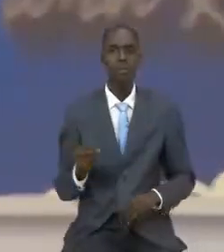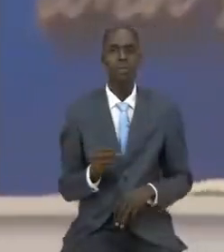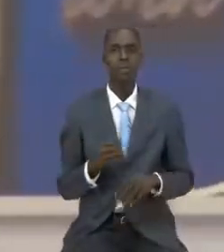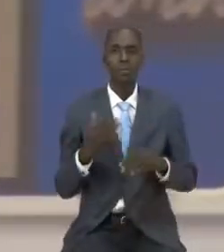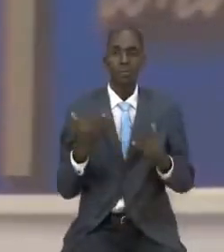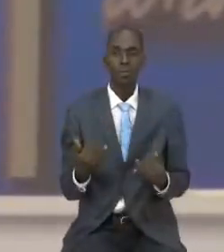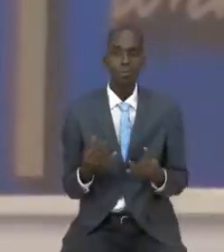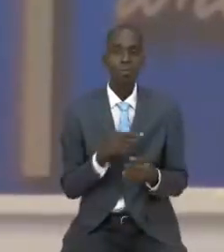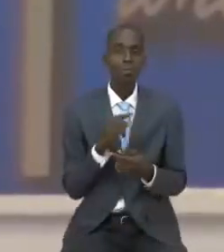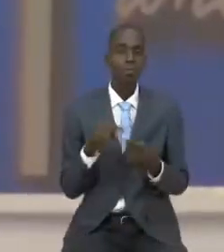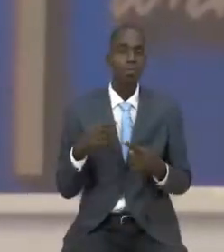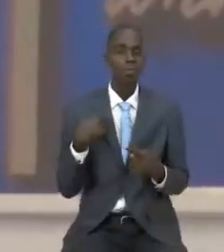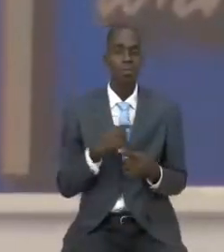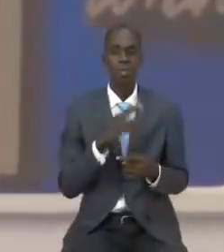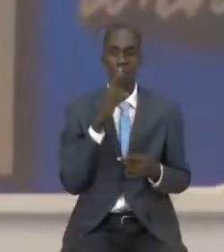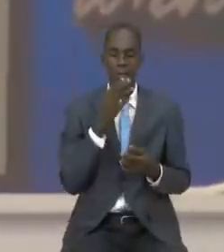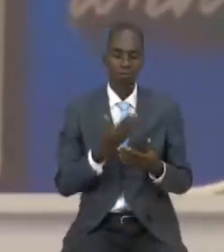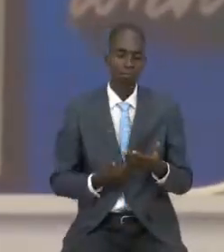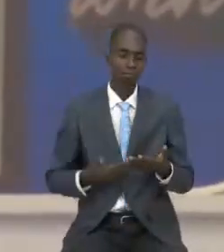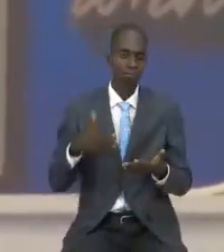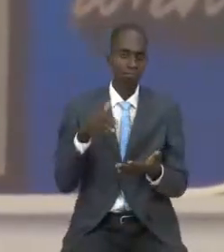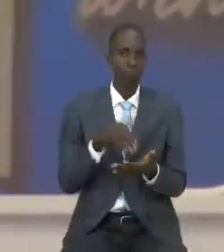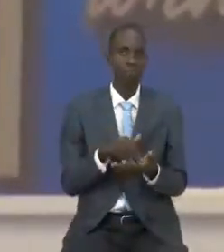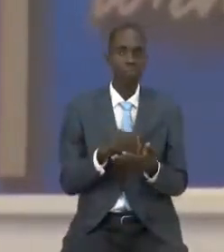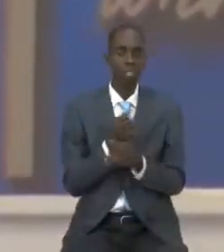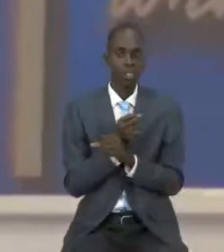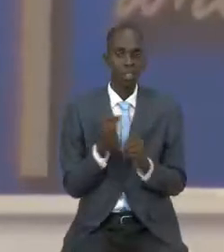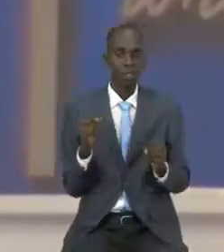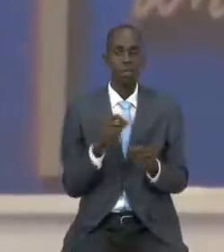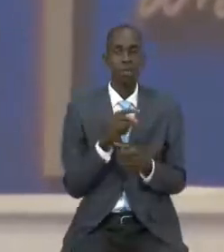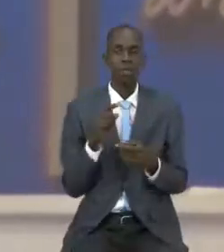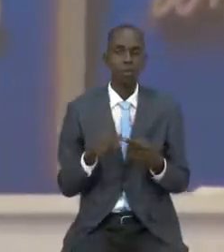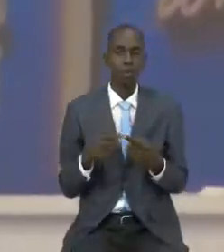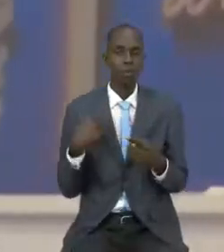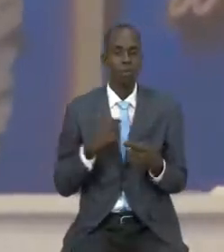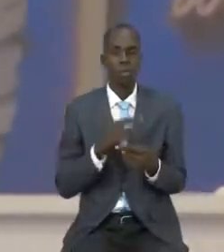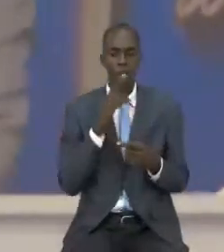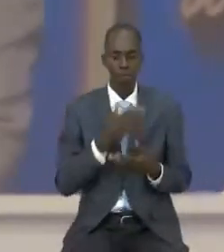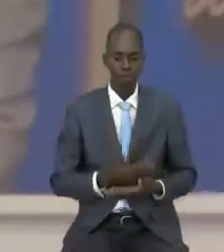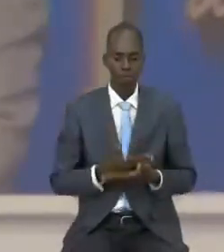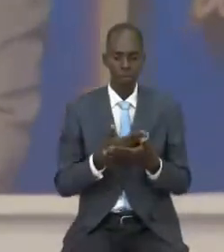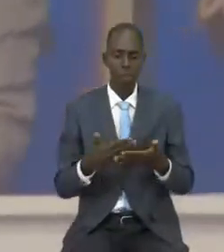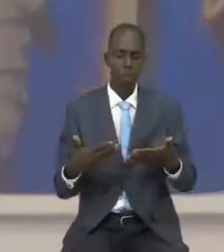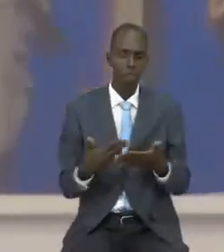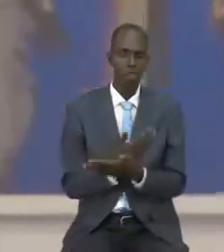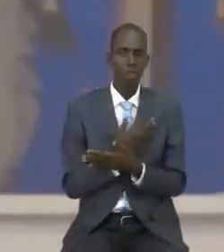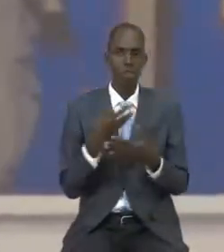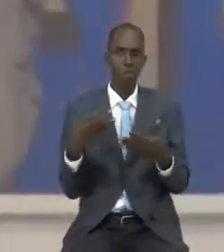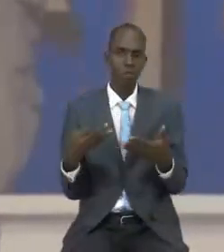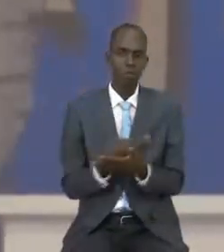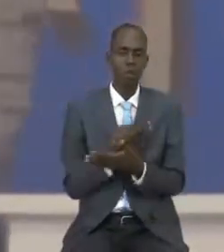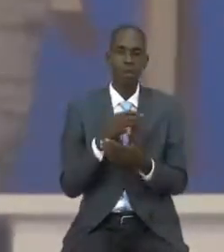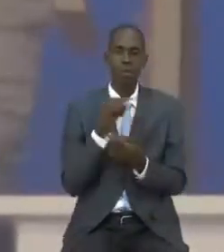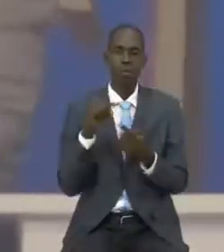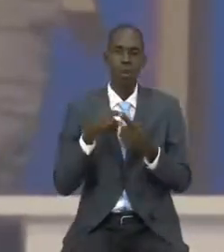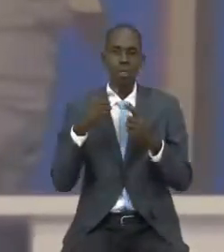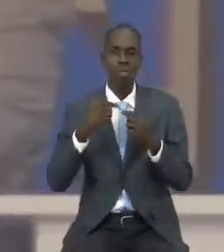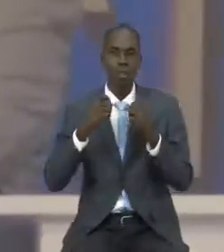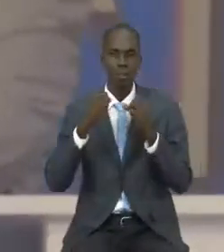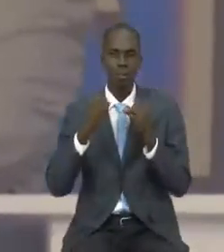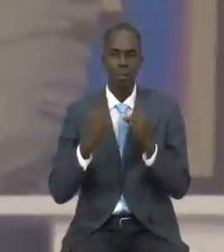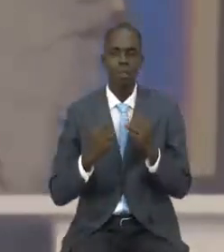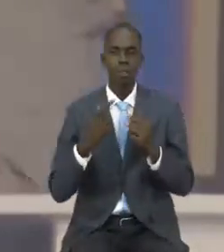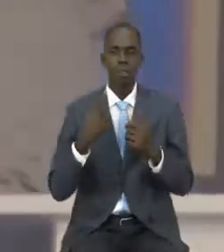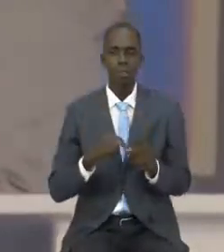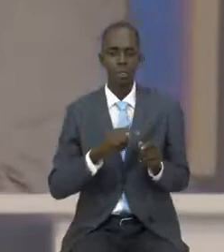we are born again, when we're born anew and born afresh, when the power, the transforming